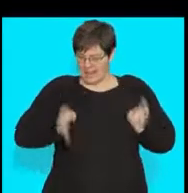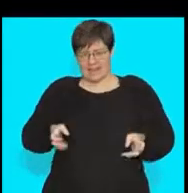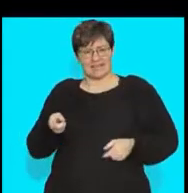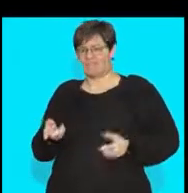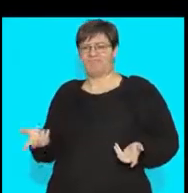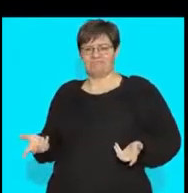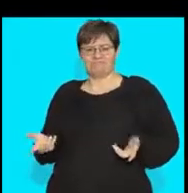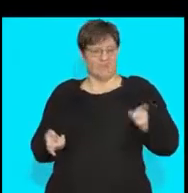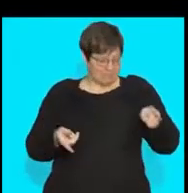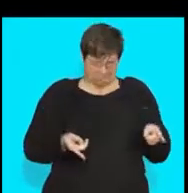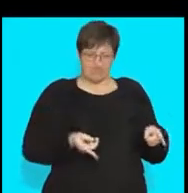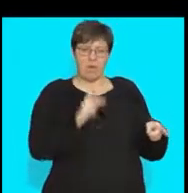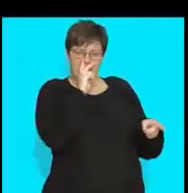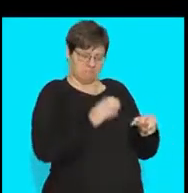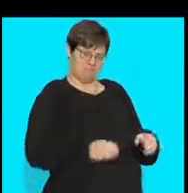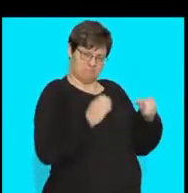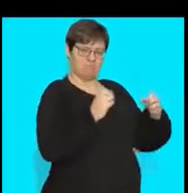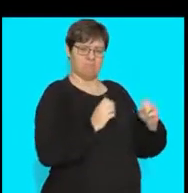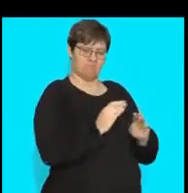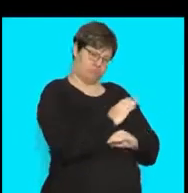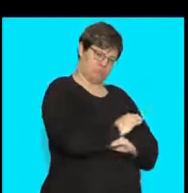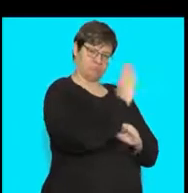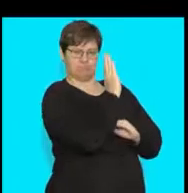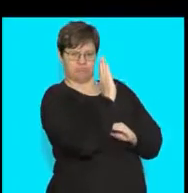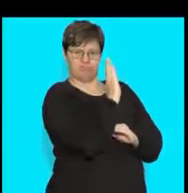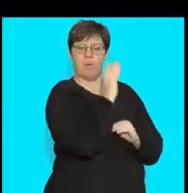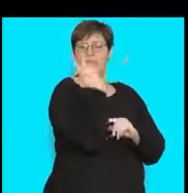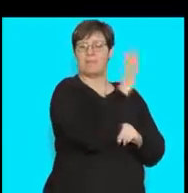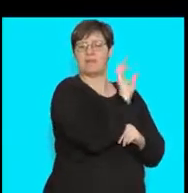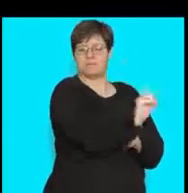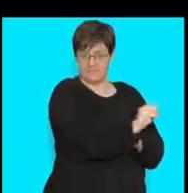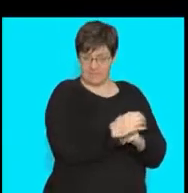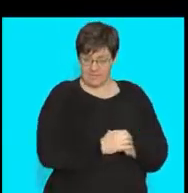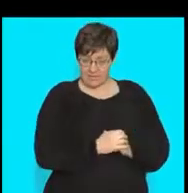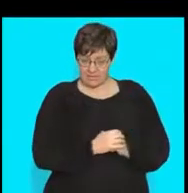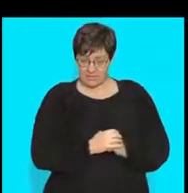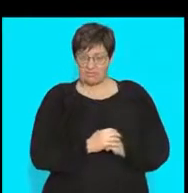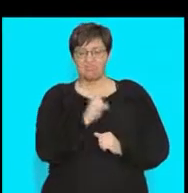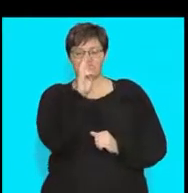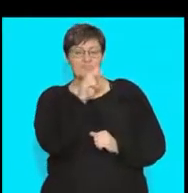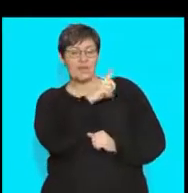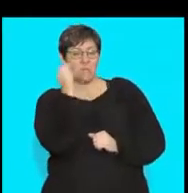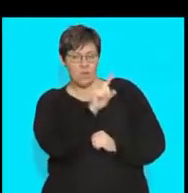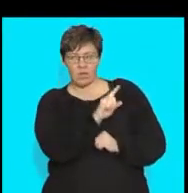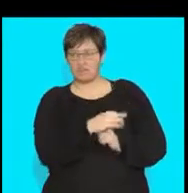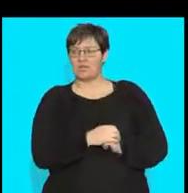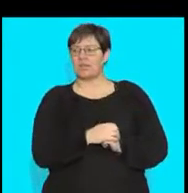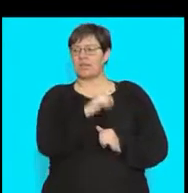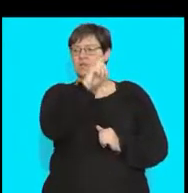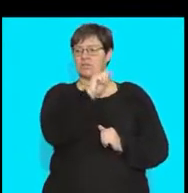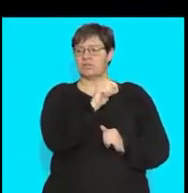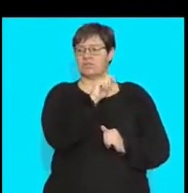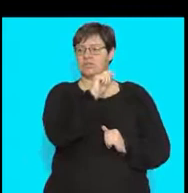the skeleton, but we do need to keep, all right, our plant cell nice. And you'll see the word we used was